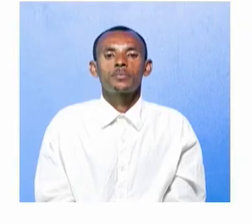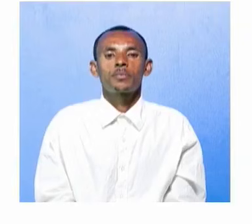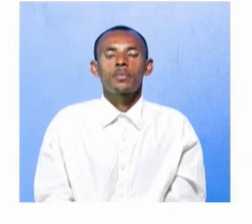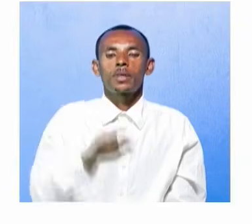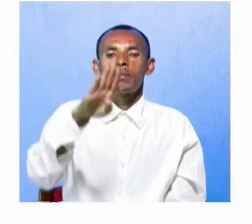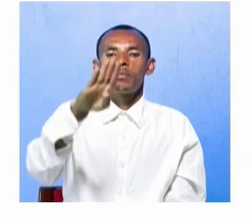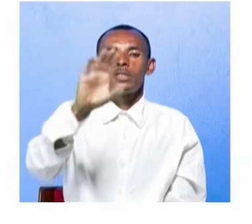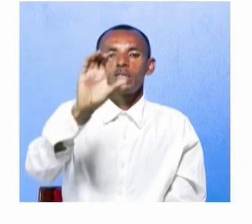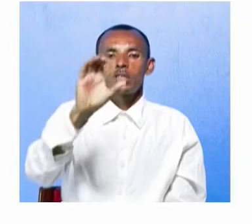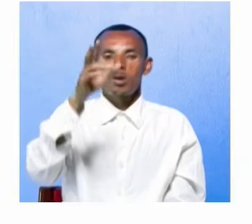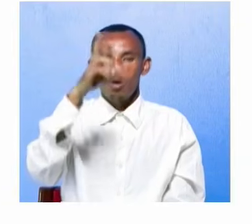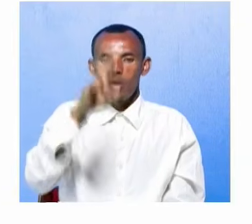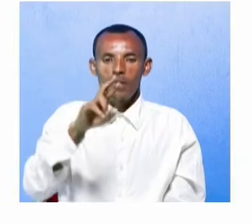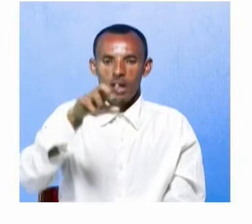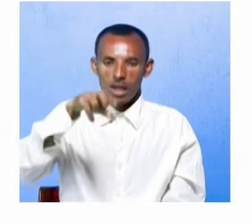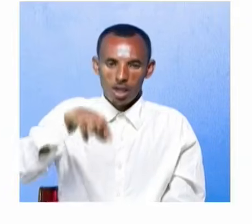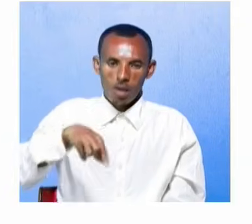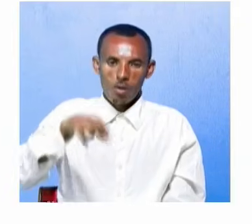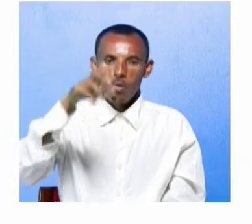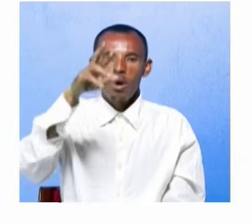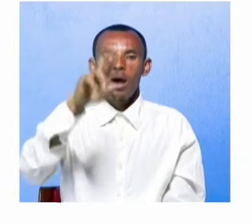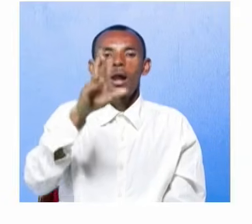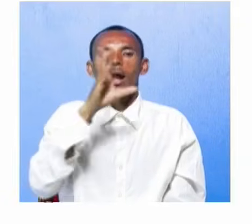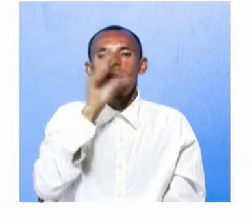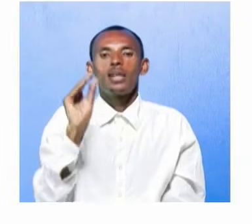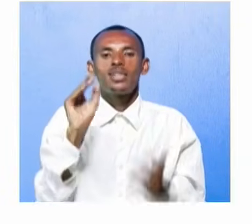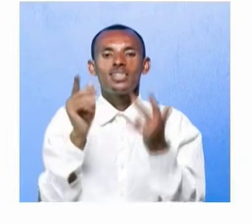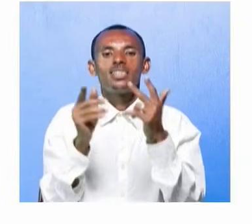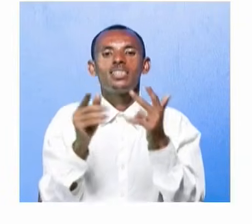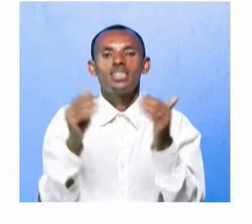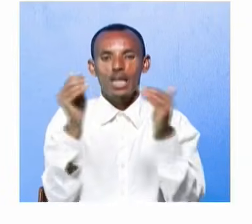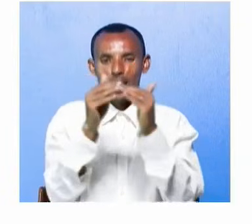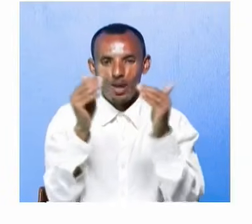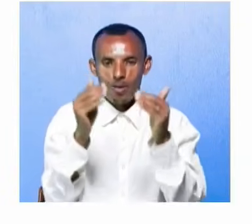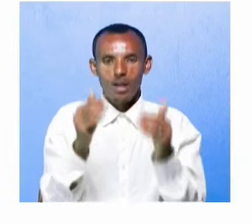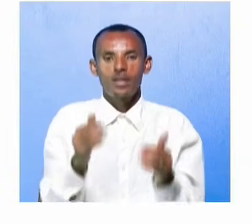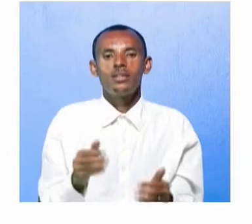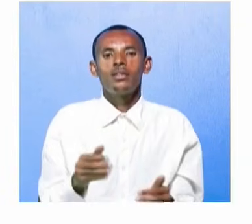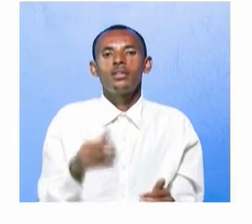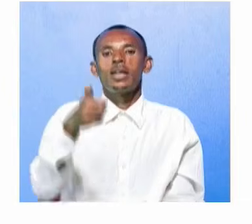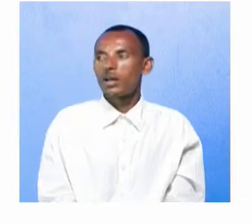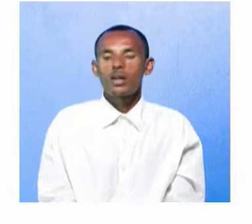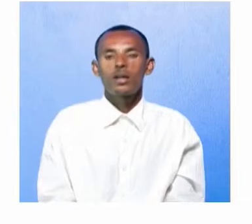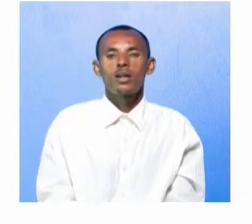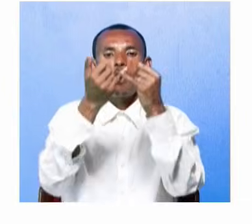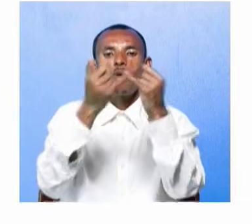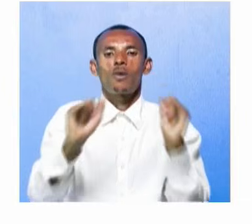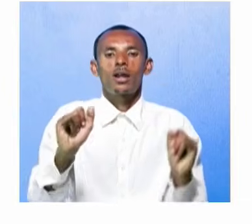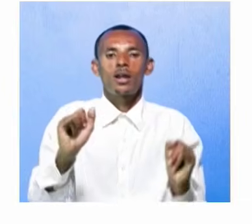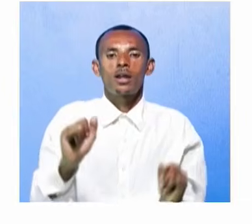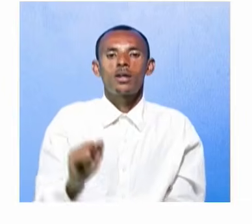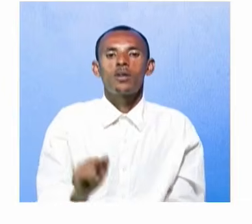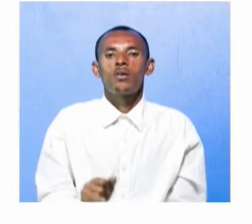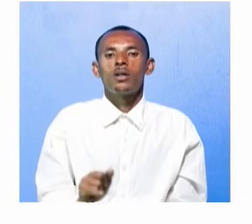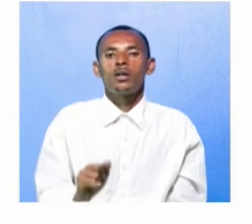BC over QR, and the third proportion is AC over PR.